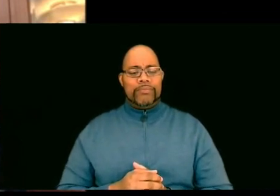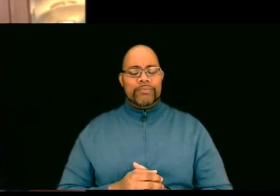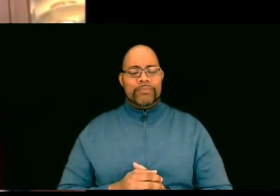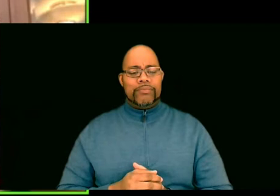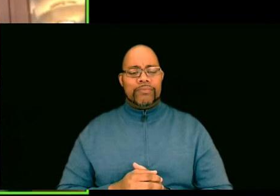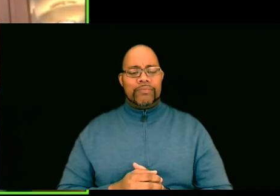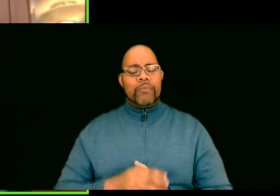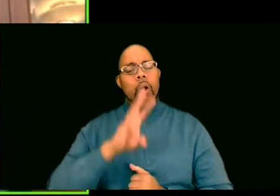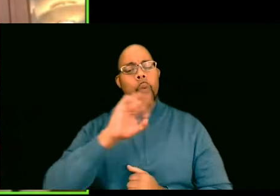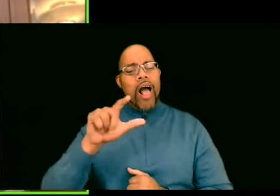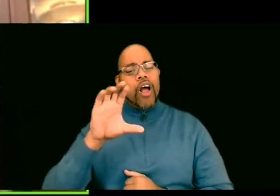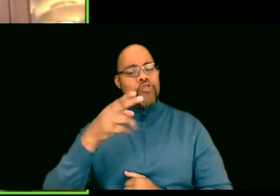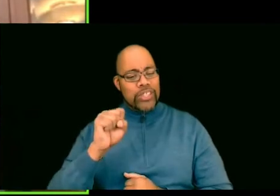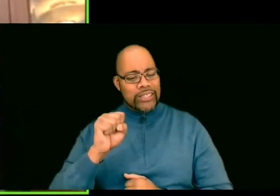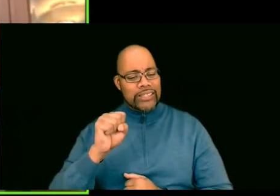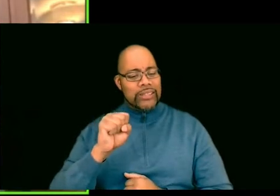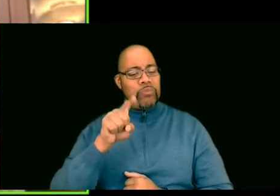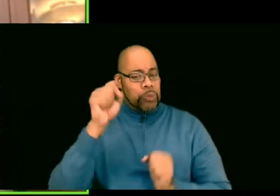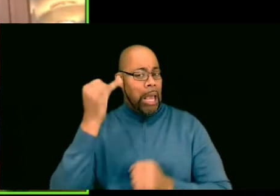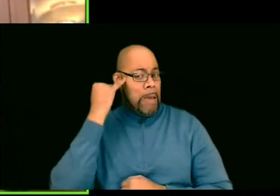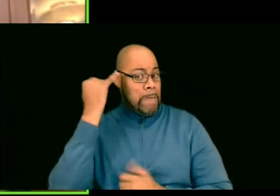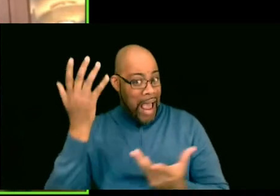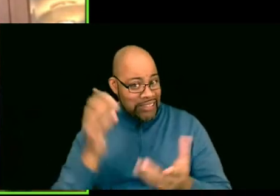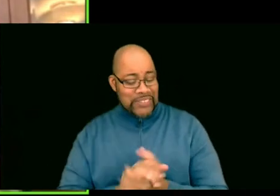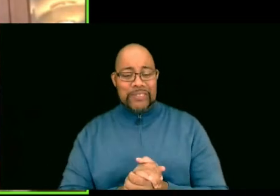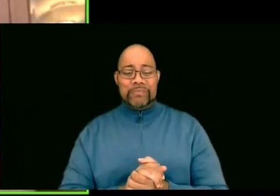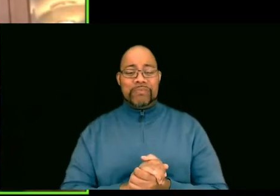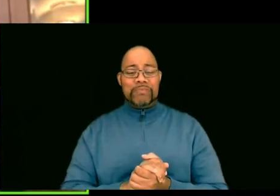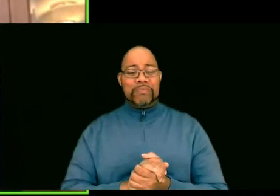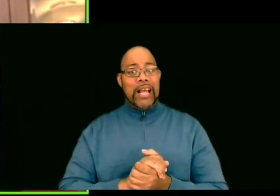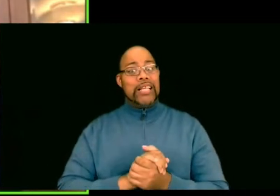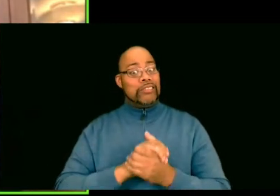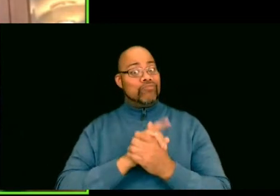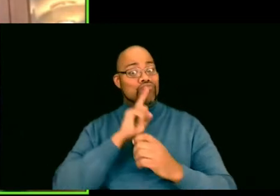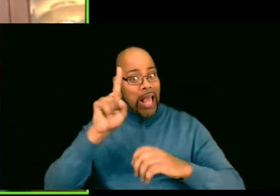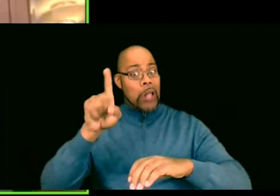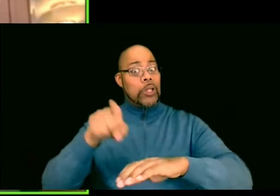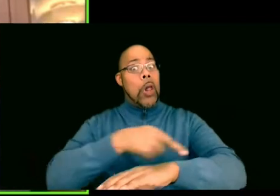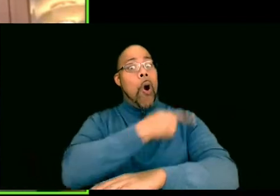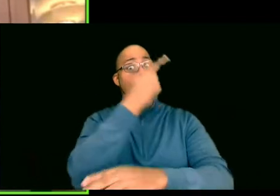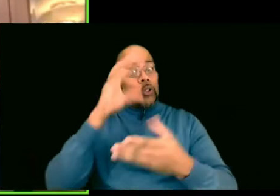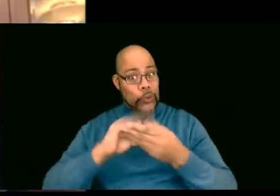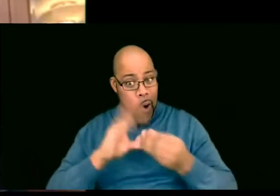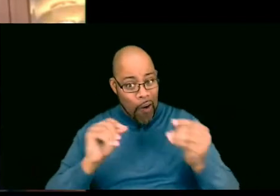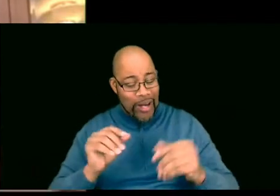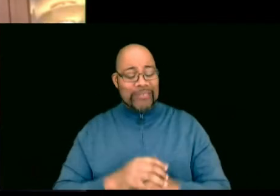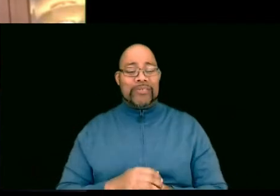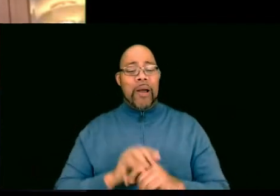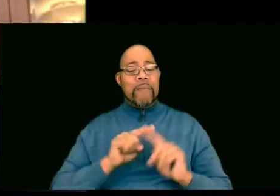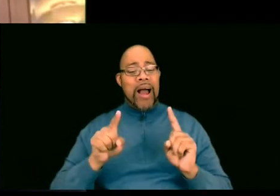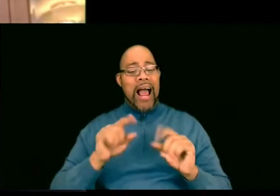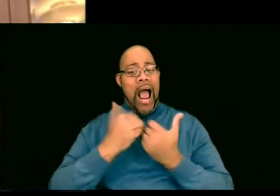Well, Kris, as you can imagine, it's a long story.